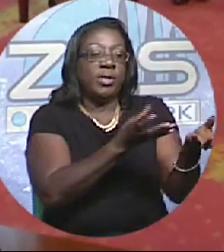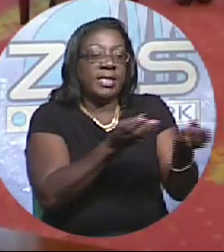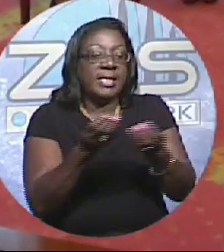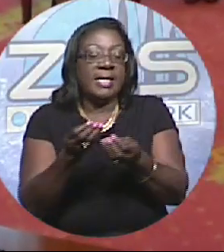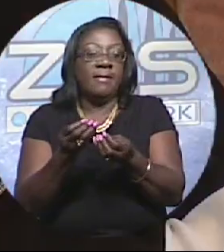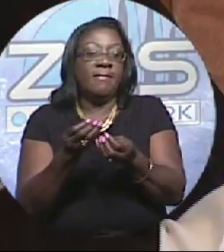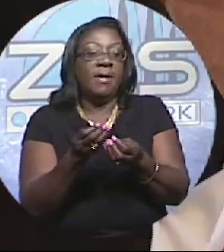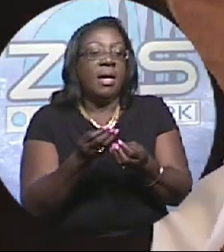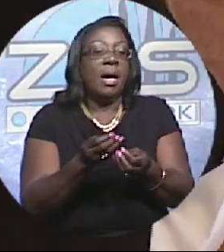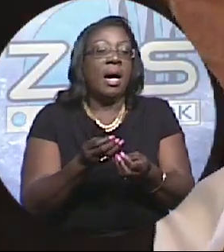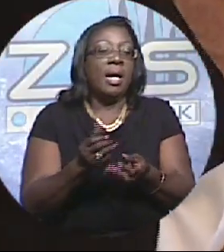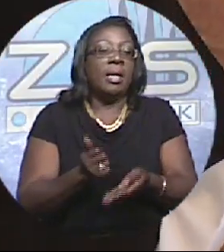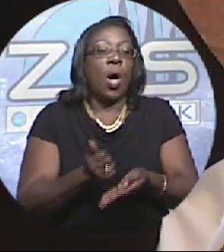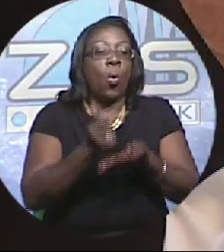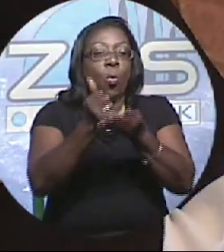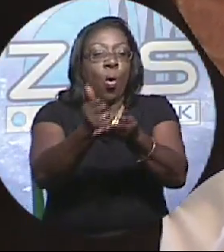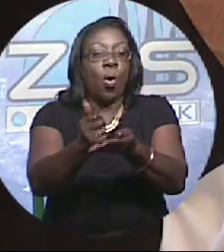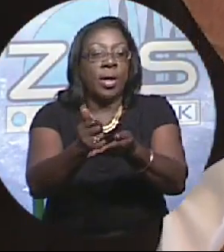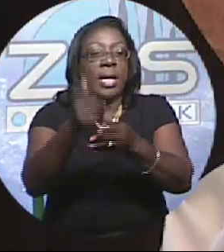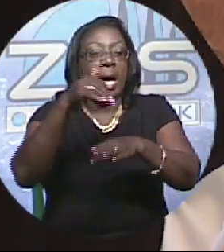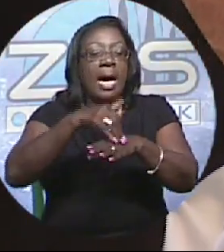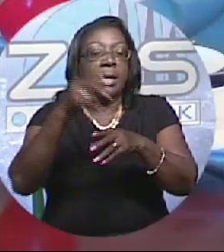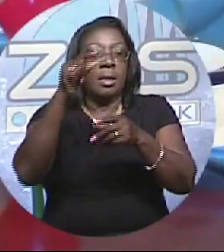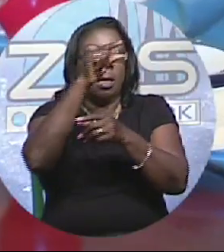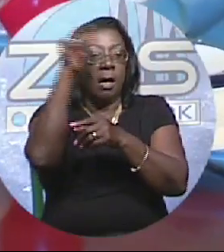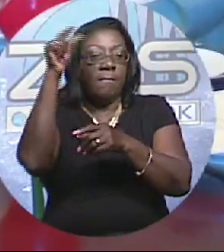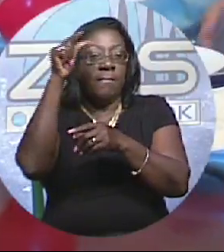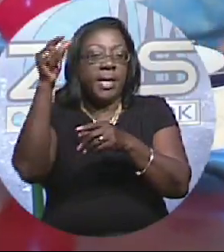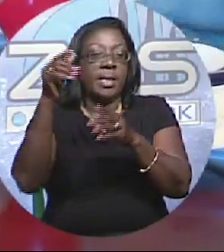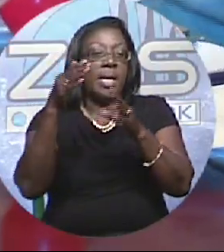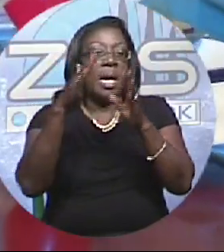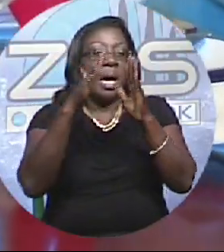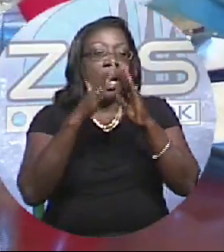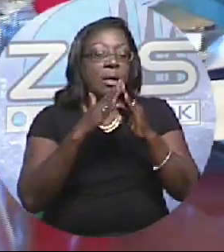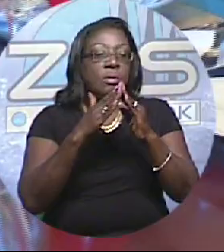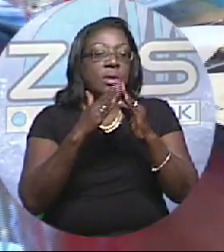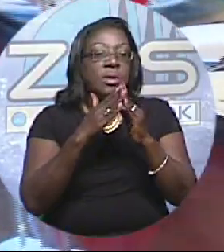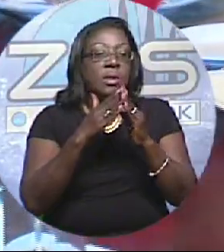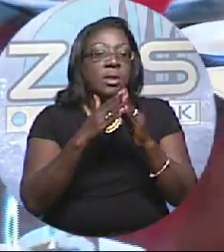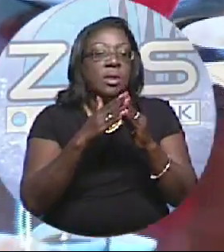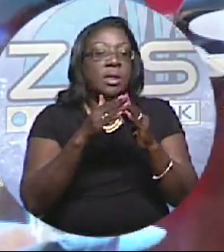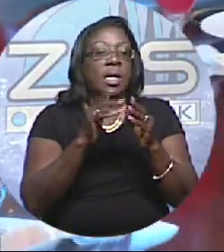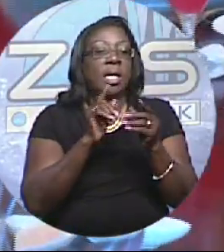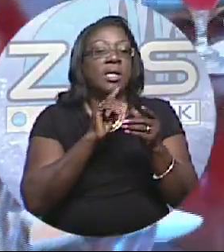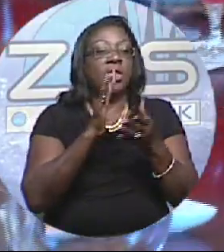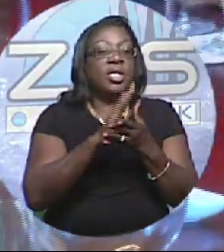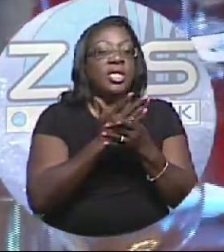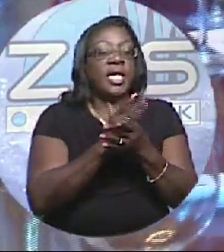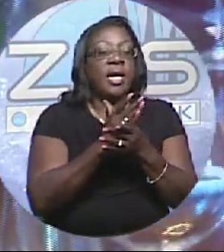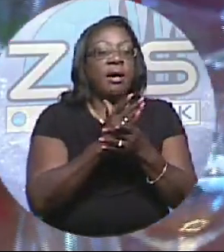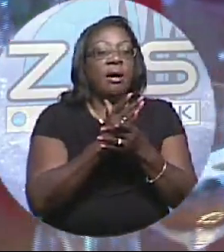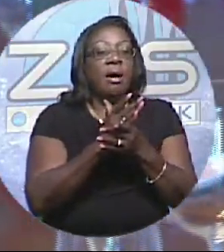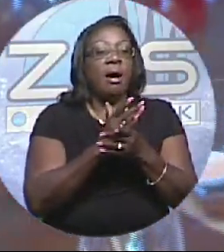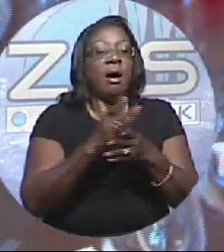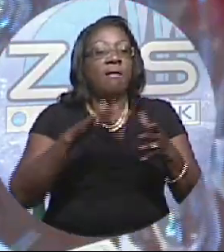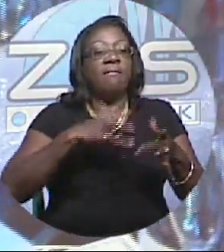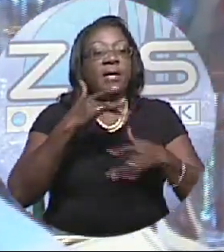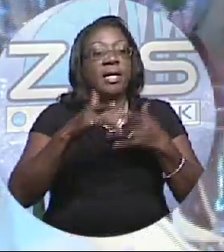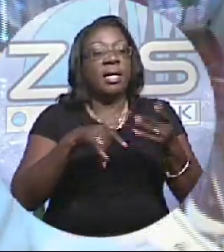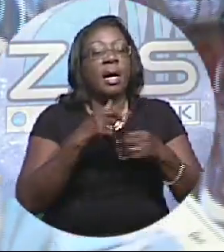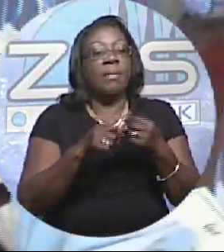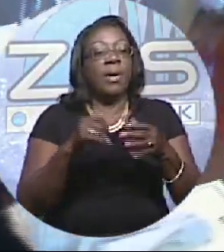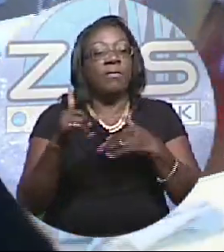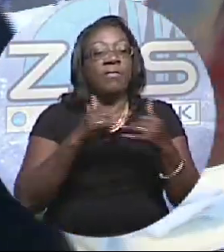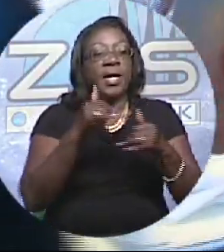prestigious international award at Government House, but she couldn't help but share her passion about the importance of equality for women, especially